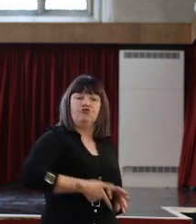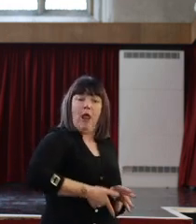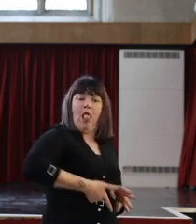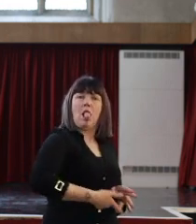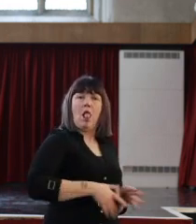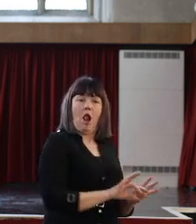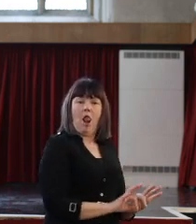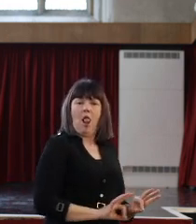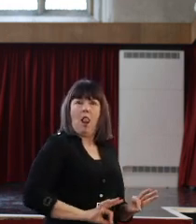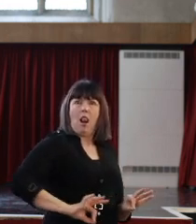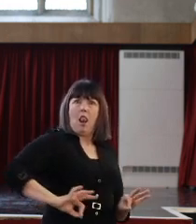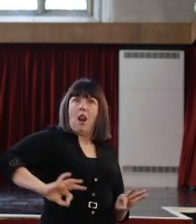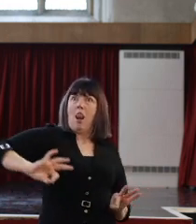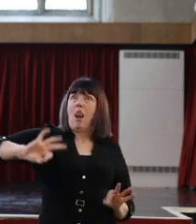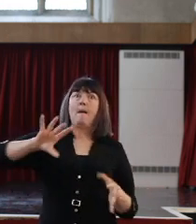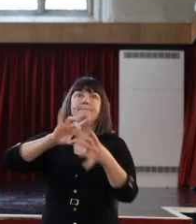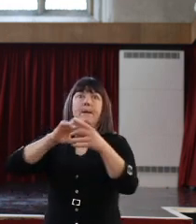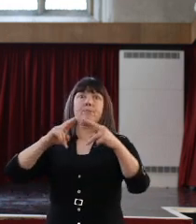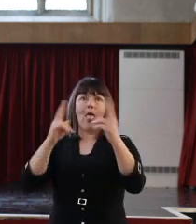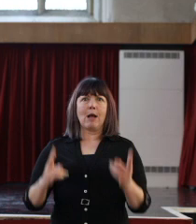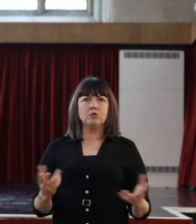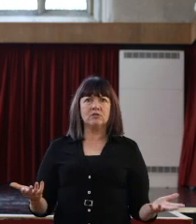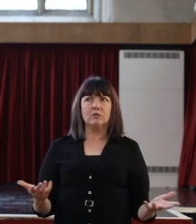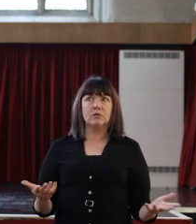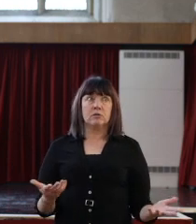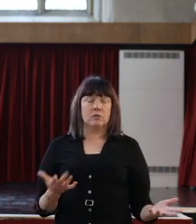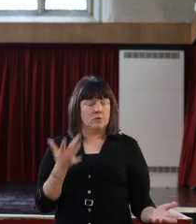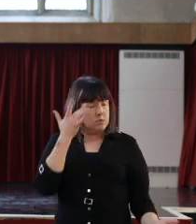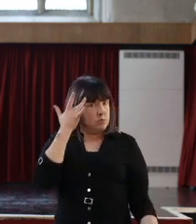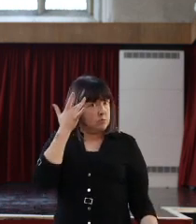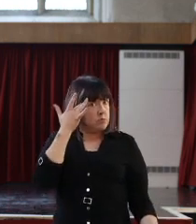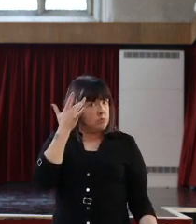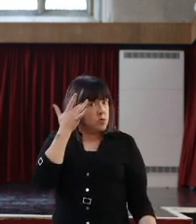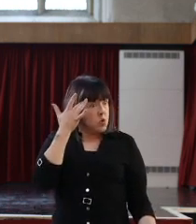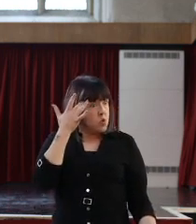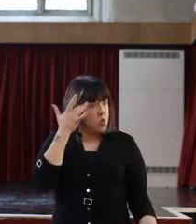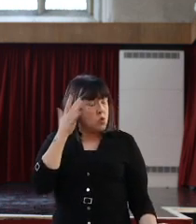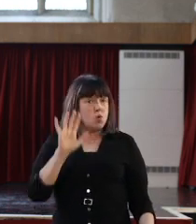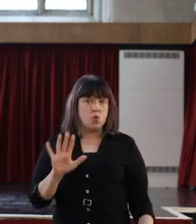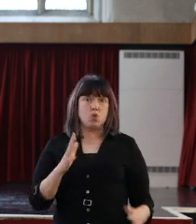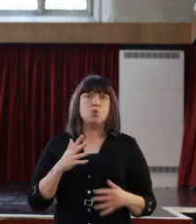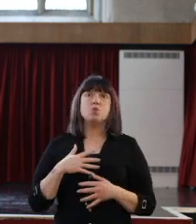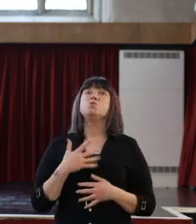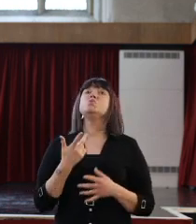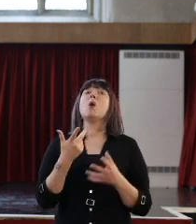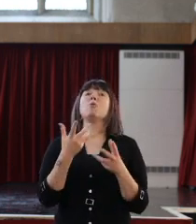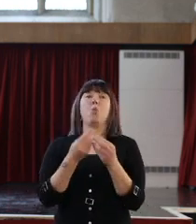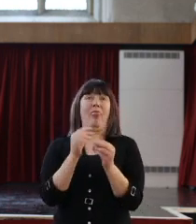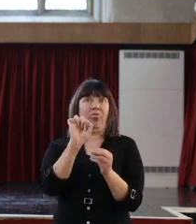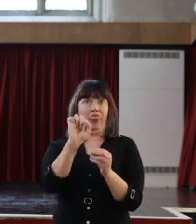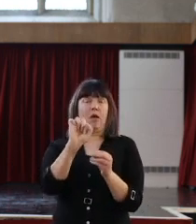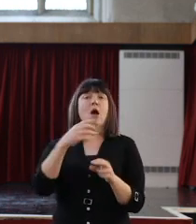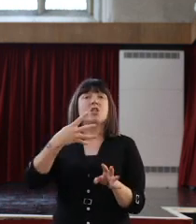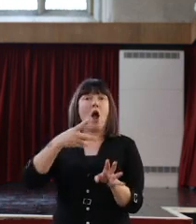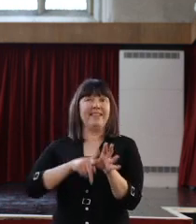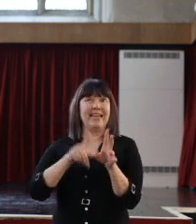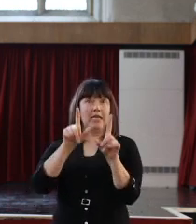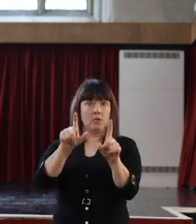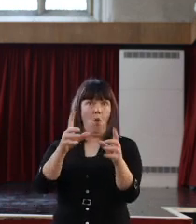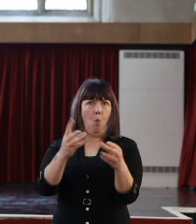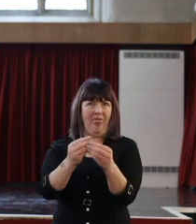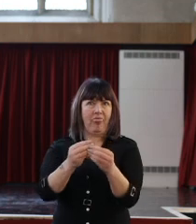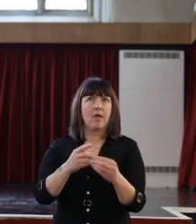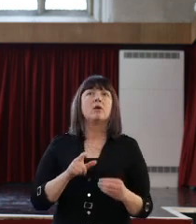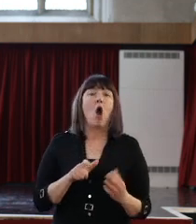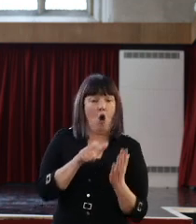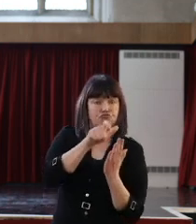insane. And everything was stolen. In the 9 years I lived with him, I never once saw a receipt.